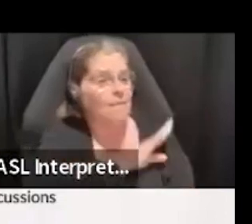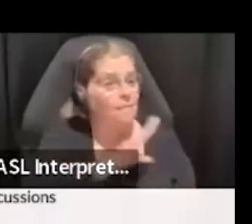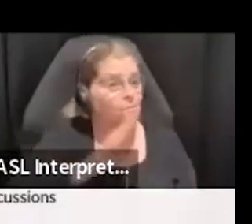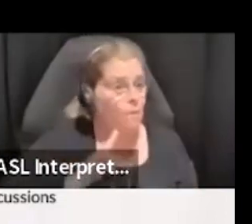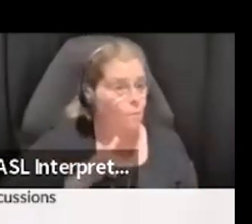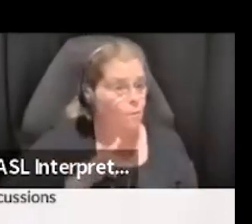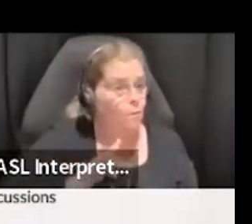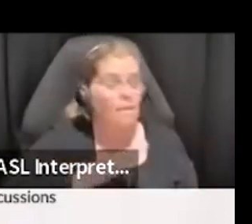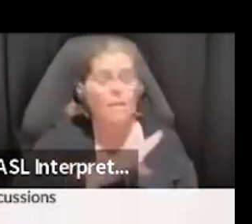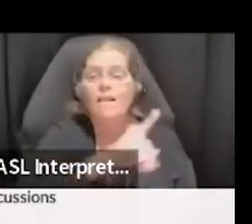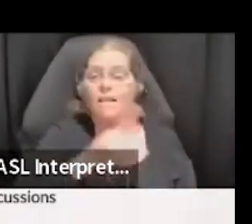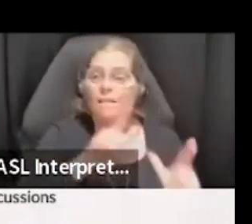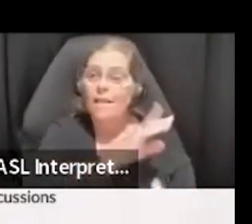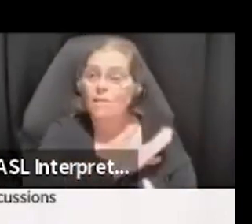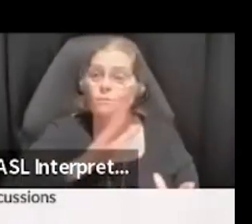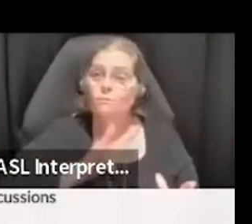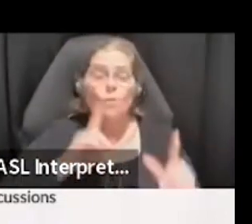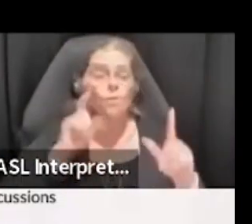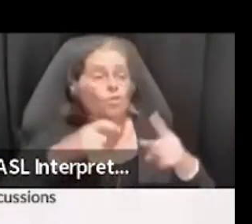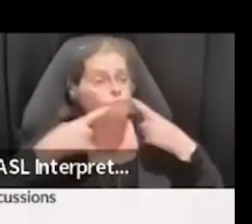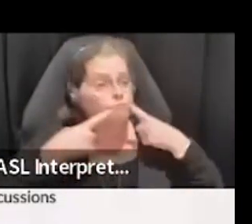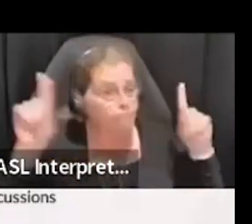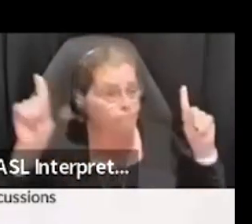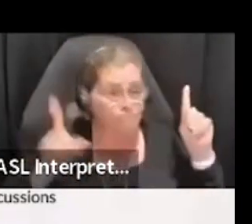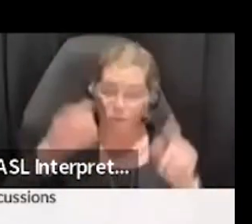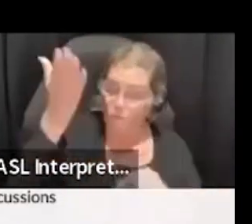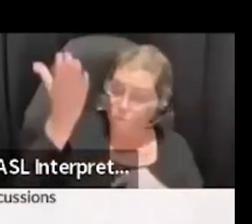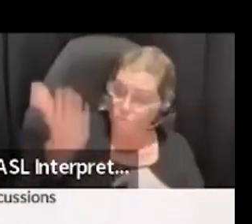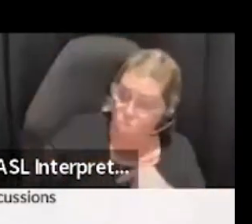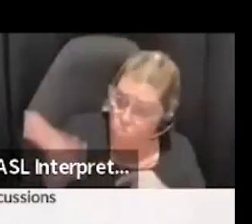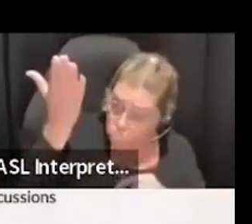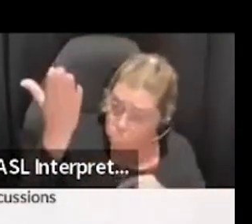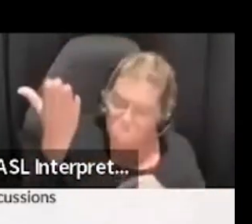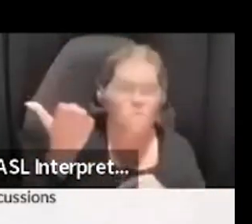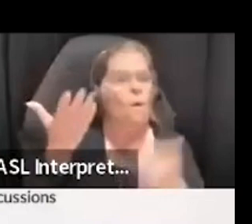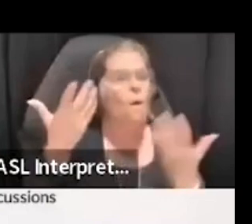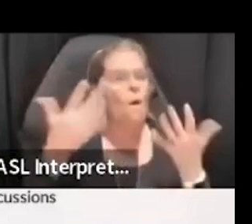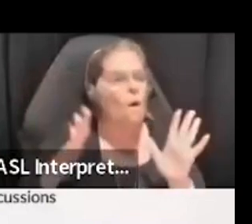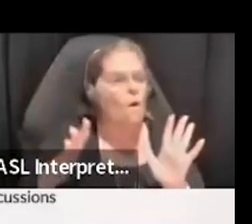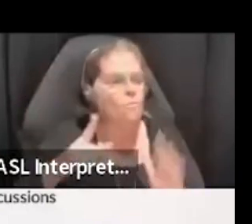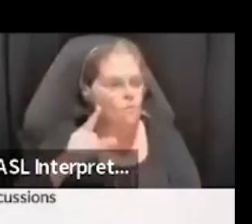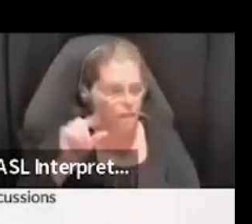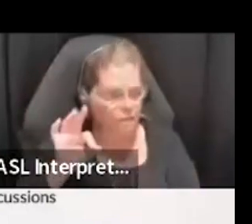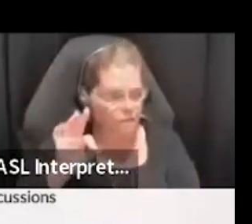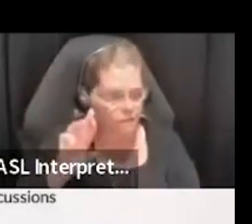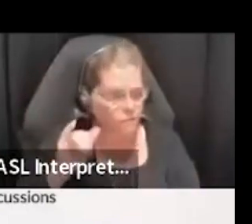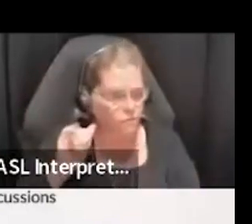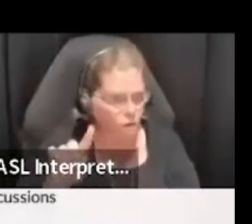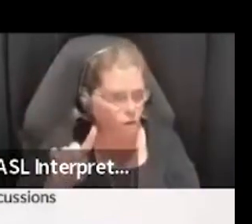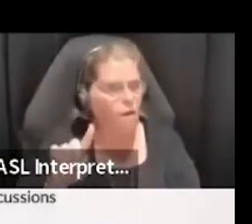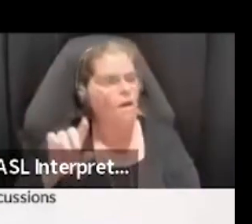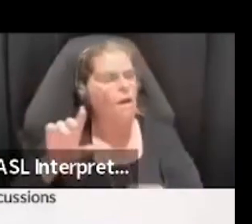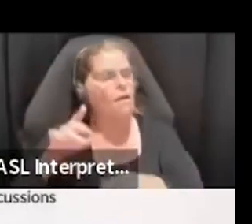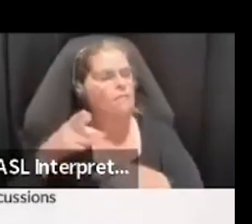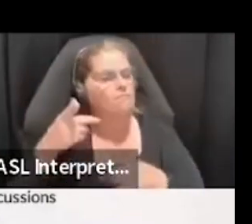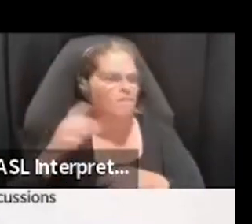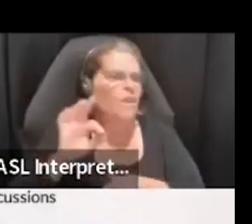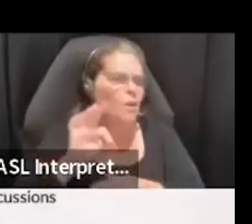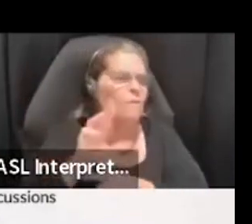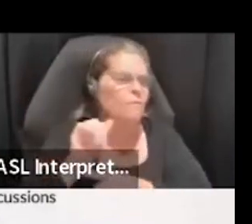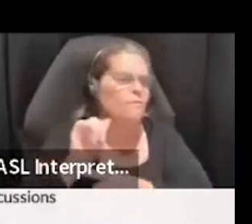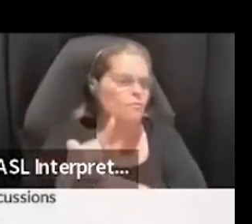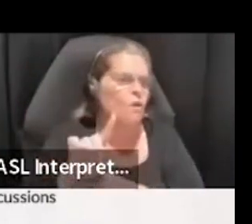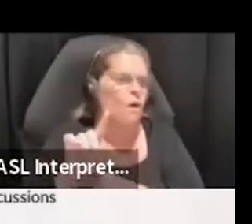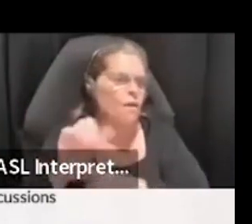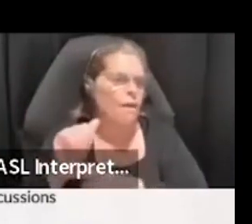issue a public order stating that the individual was found to have committed fraud fraudulent acts causing harm to our children, and